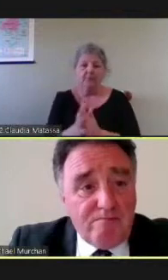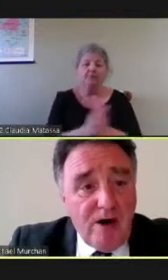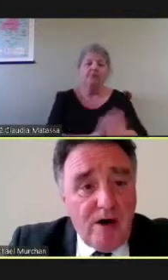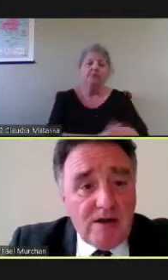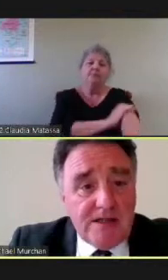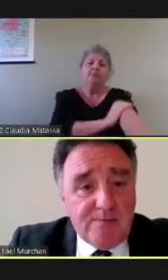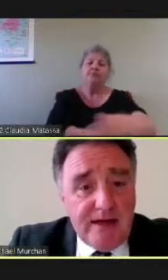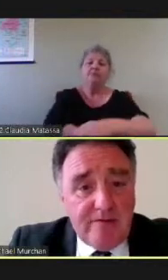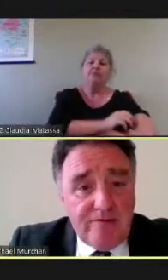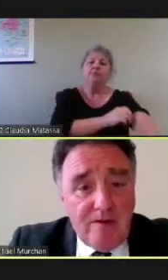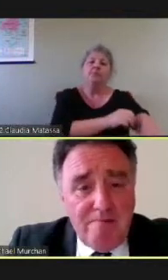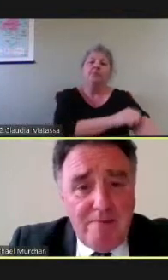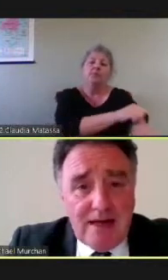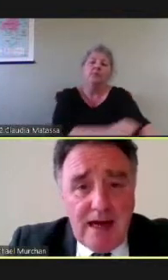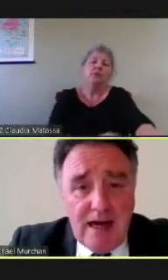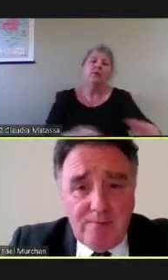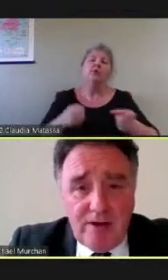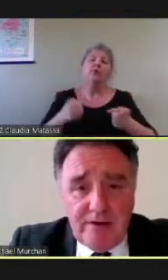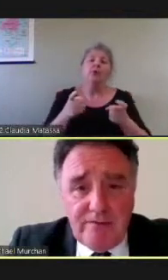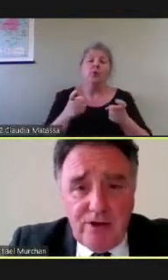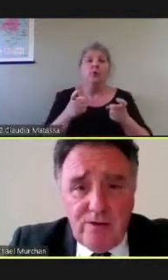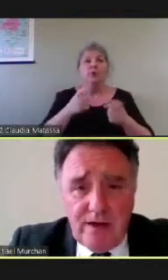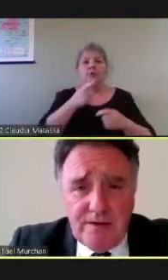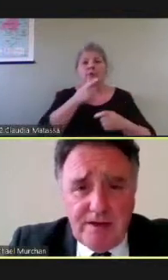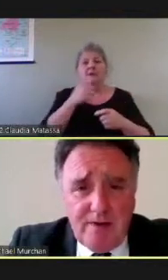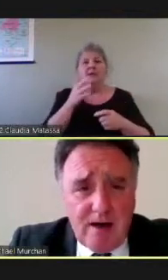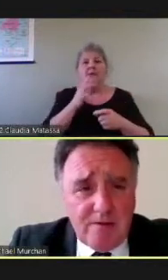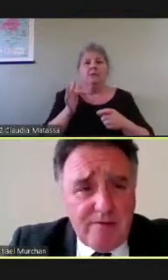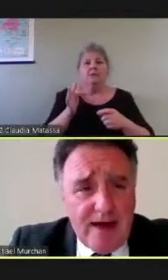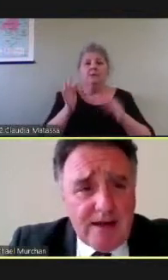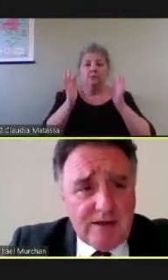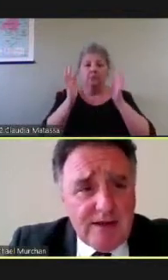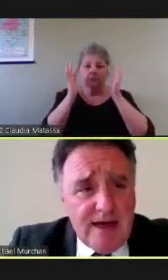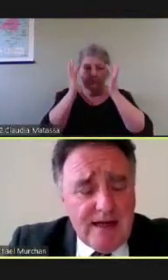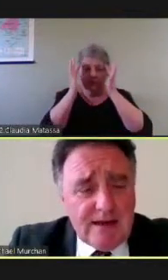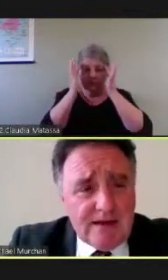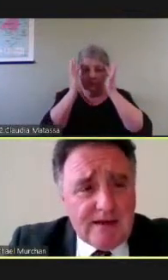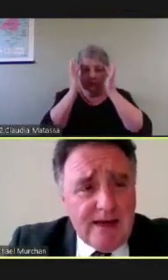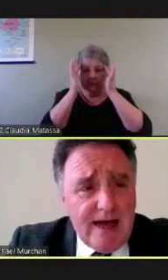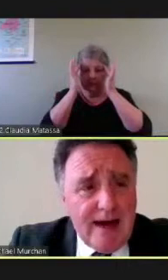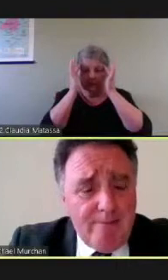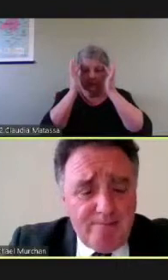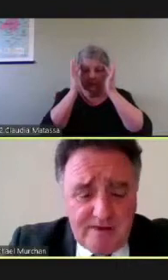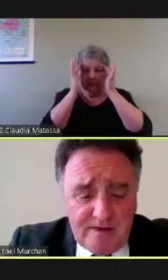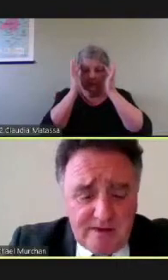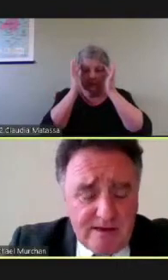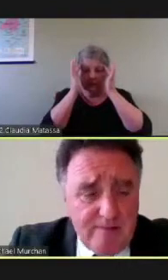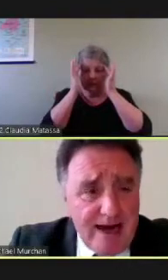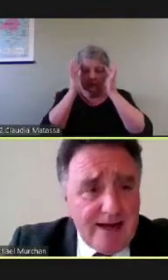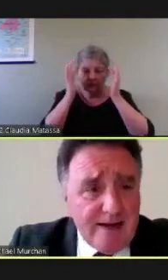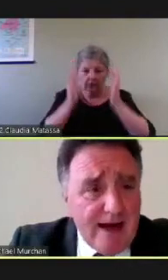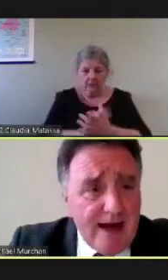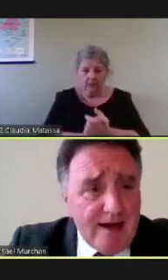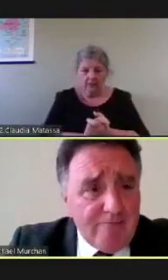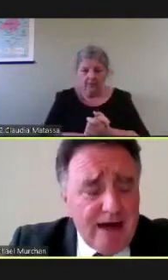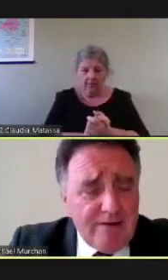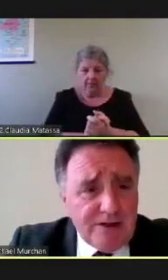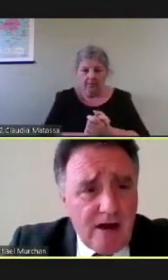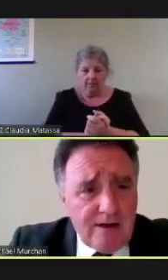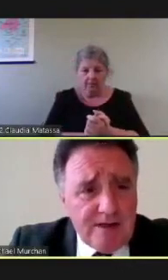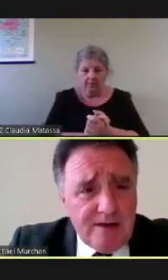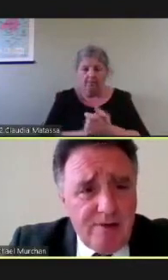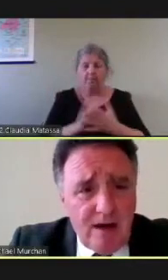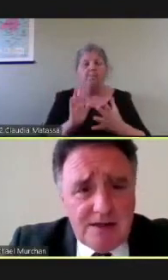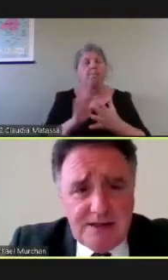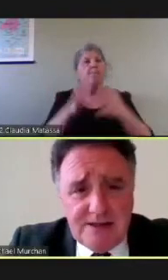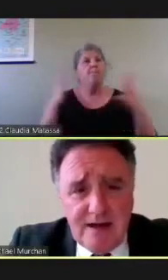So broadly speaking, from a mental health point of view and the Department of Health, the main